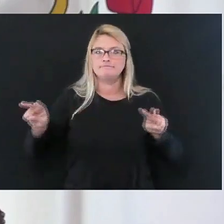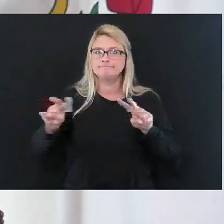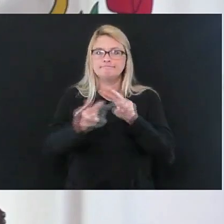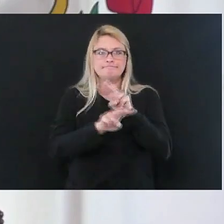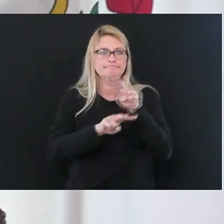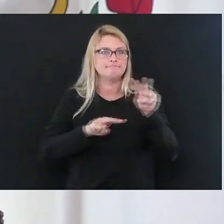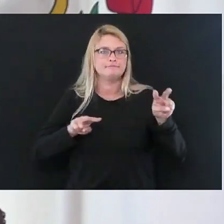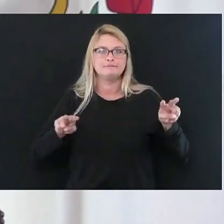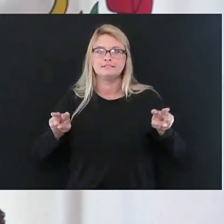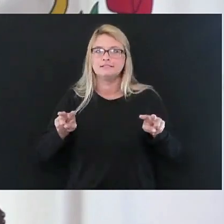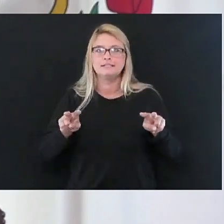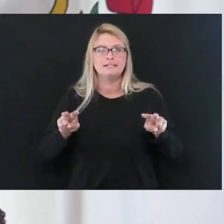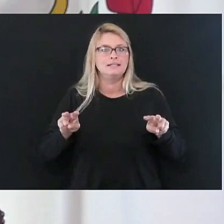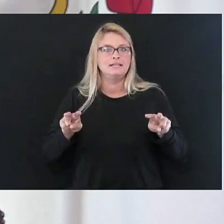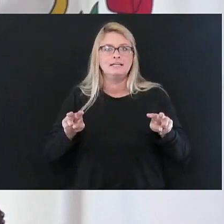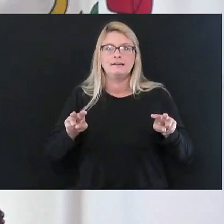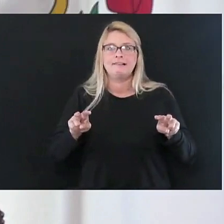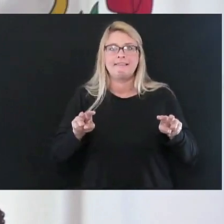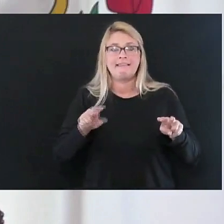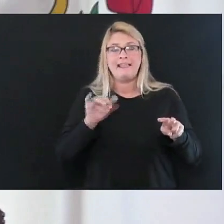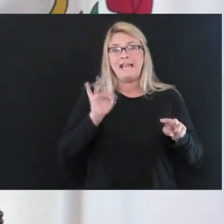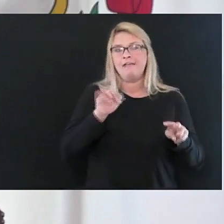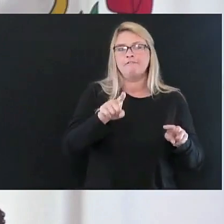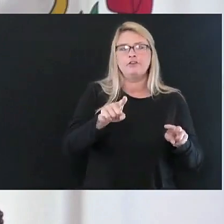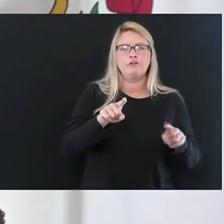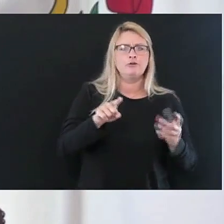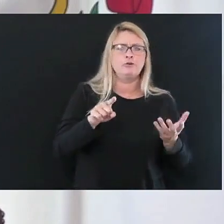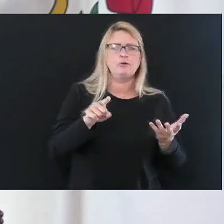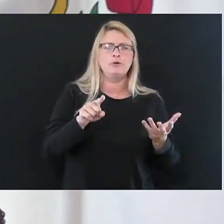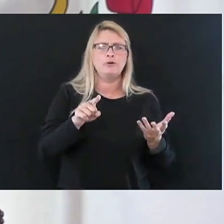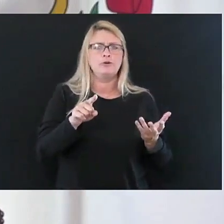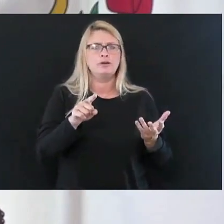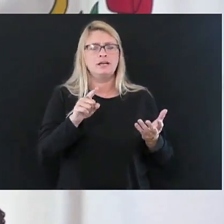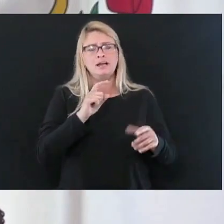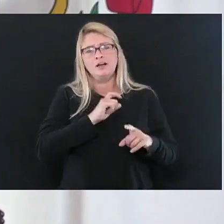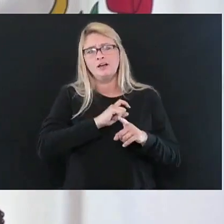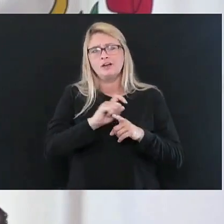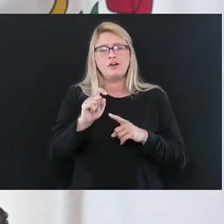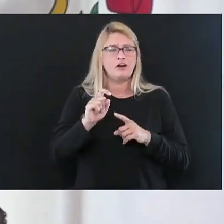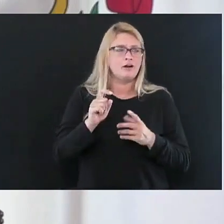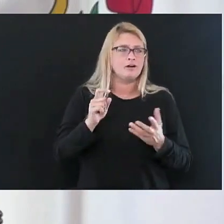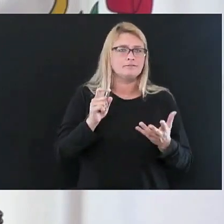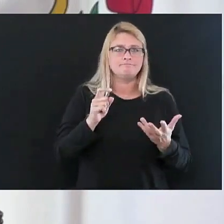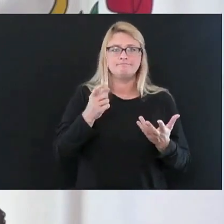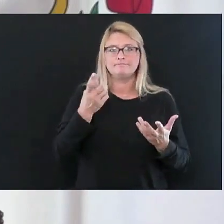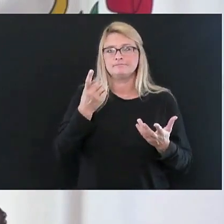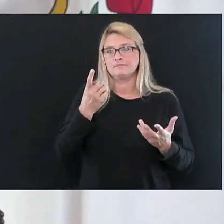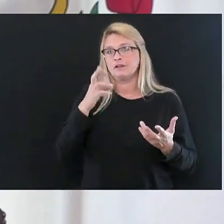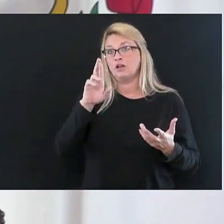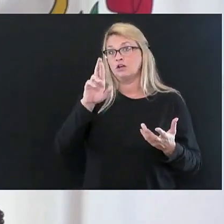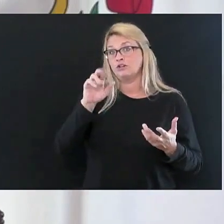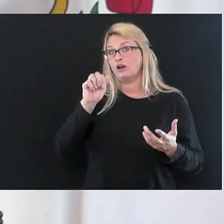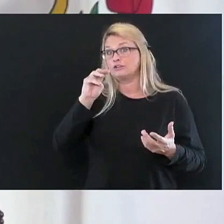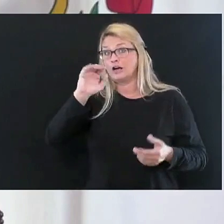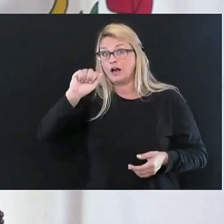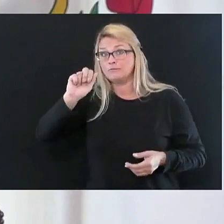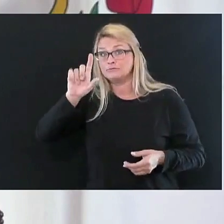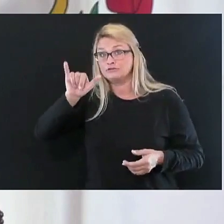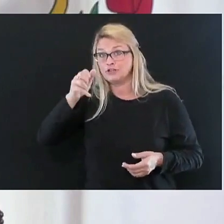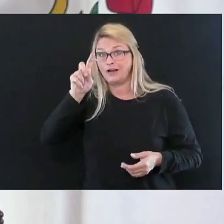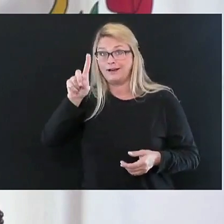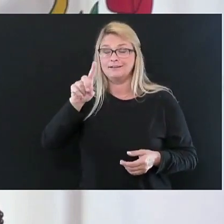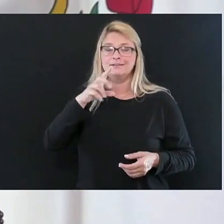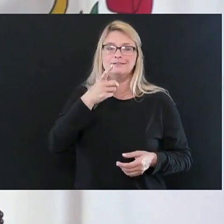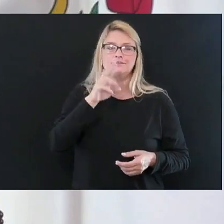no need in you calling and looking at Clay Marsh or Dr. Armstrong. I don't care about you calling and looking at me